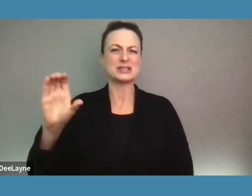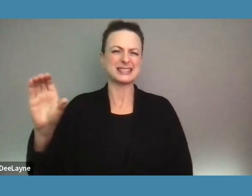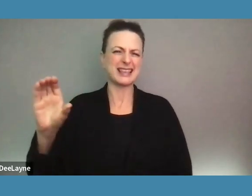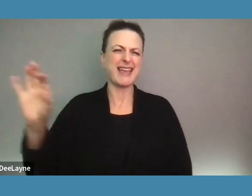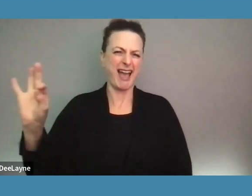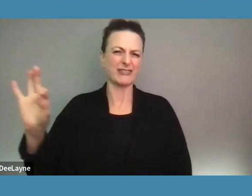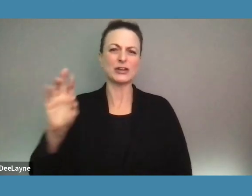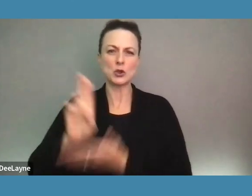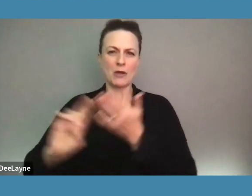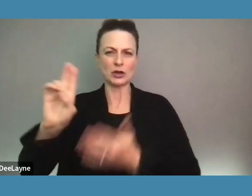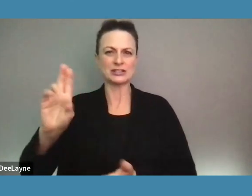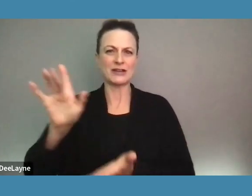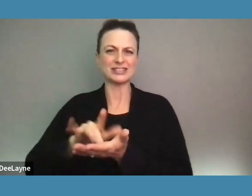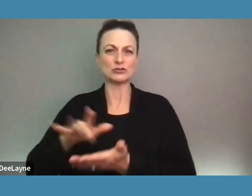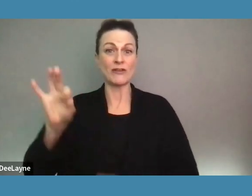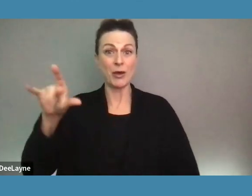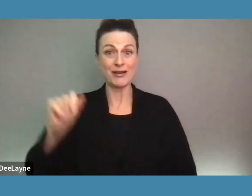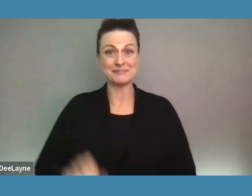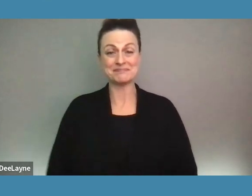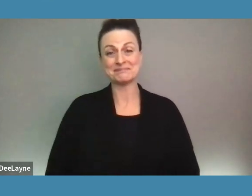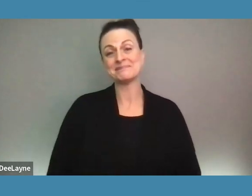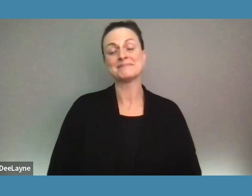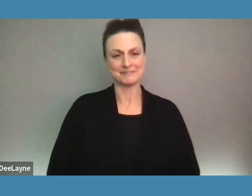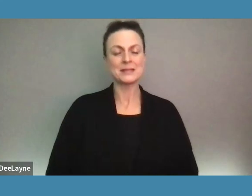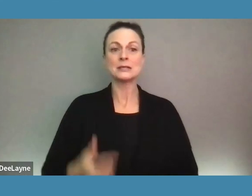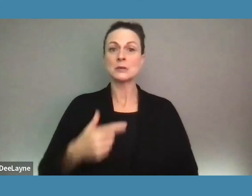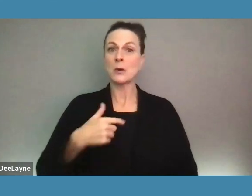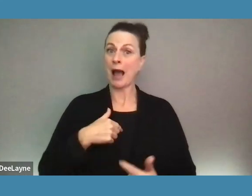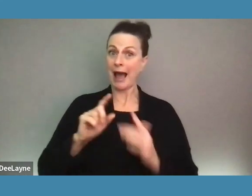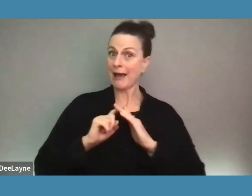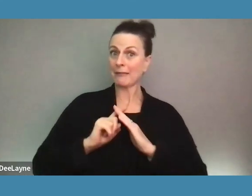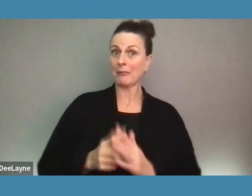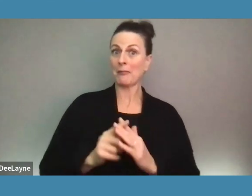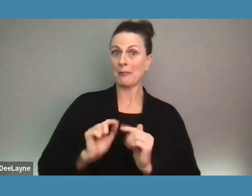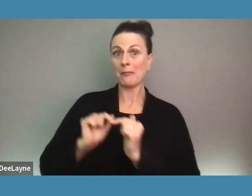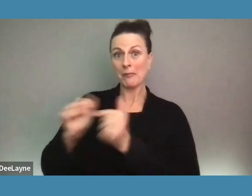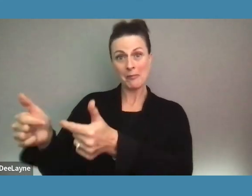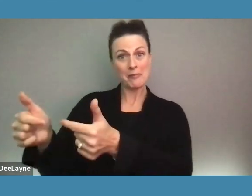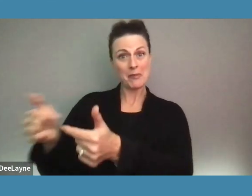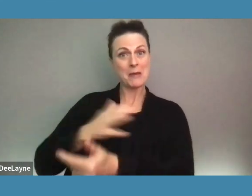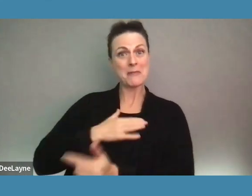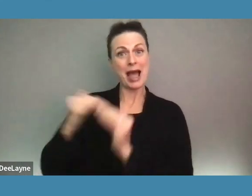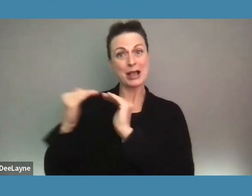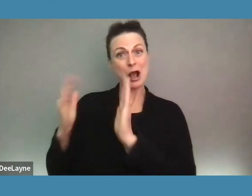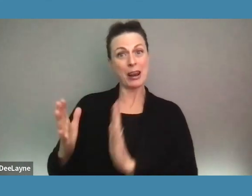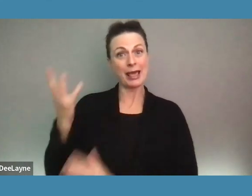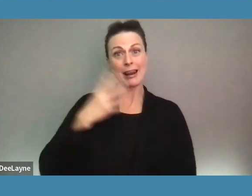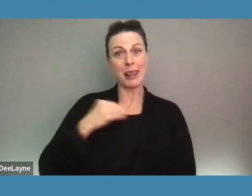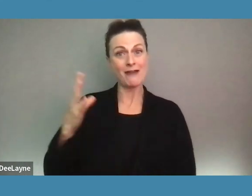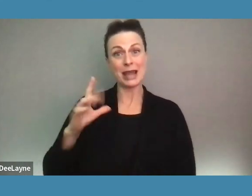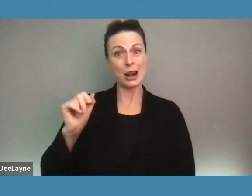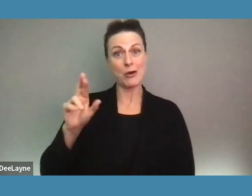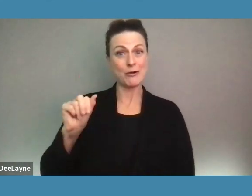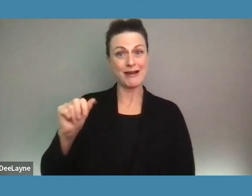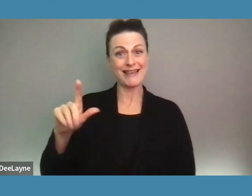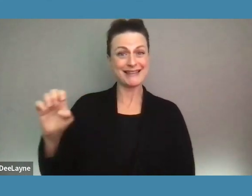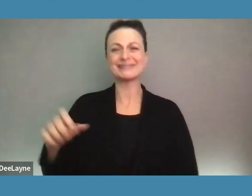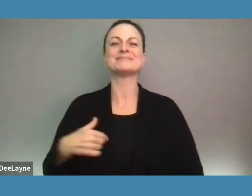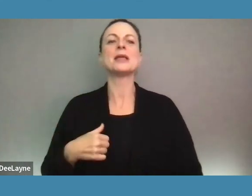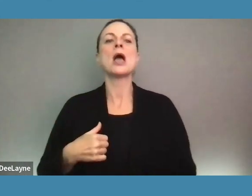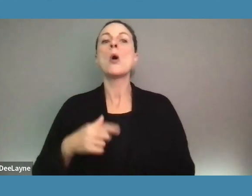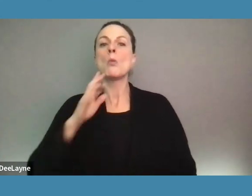Central Florida. So as I kick it off to my lovely colleague, Laura, we're going